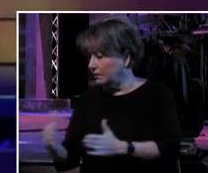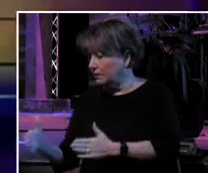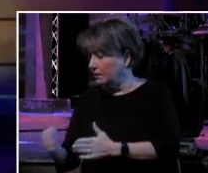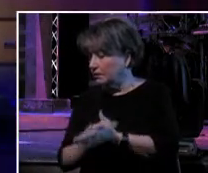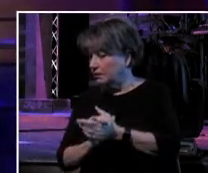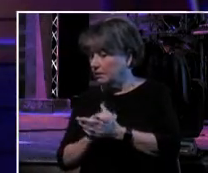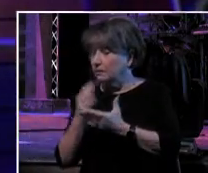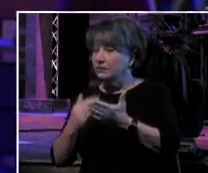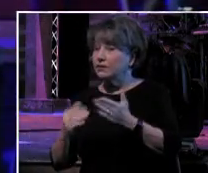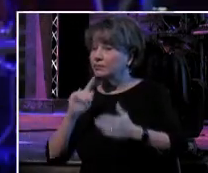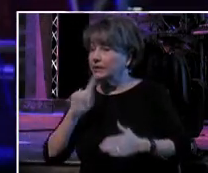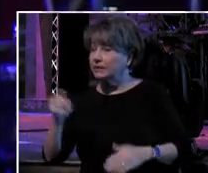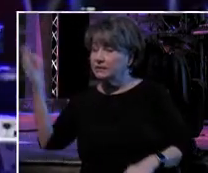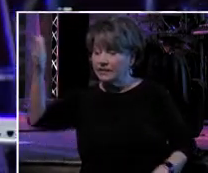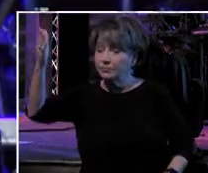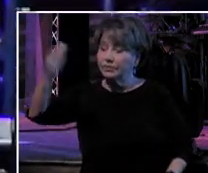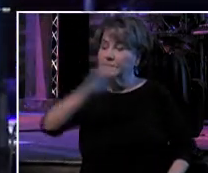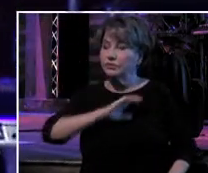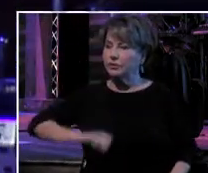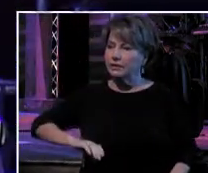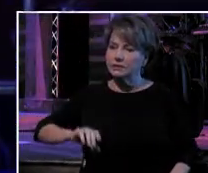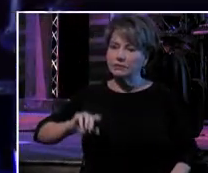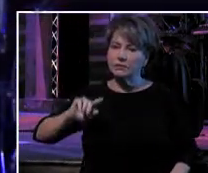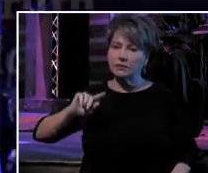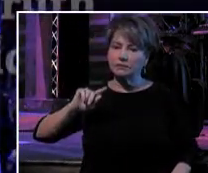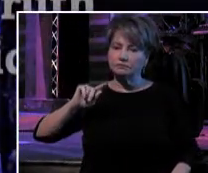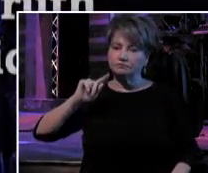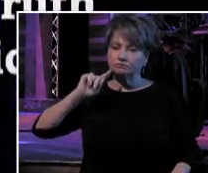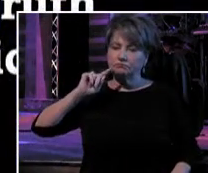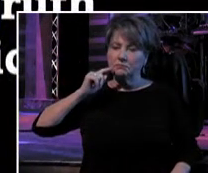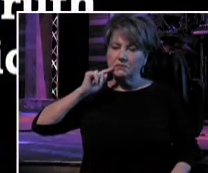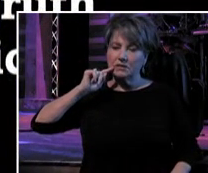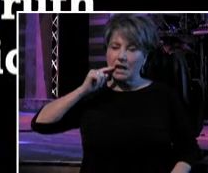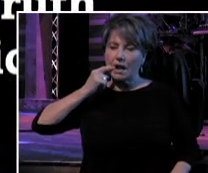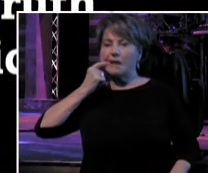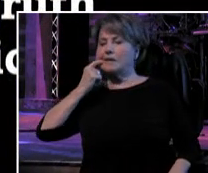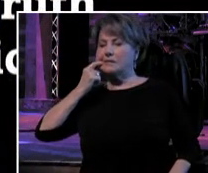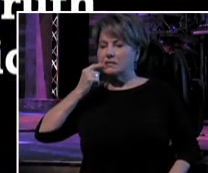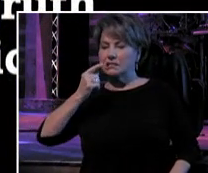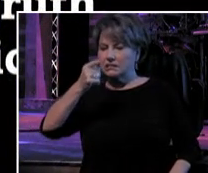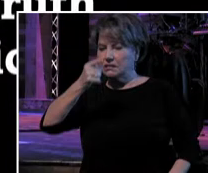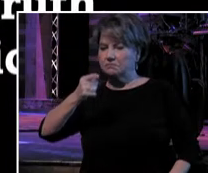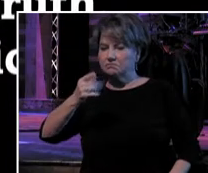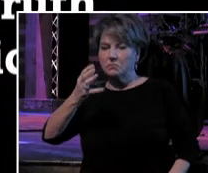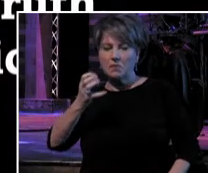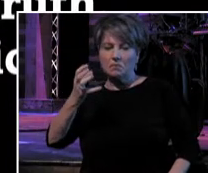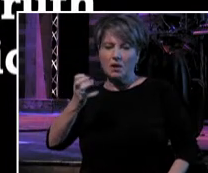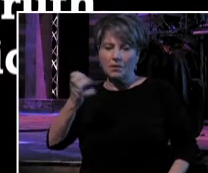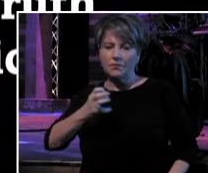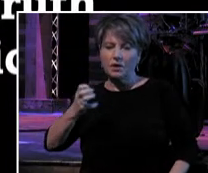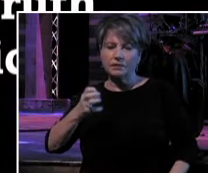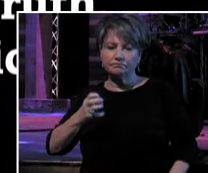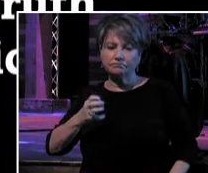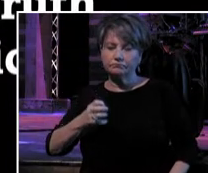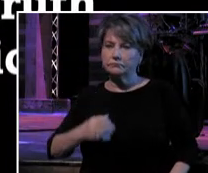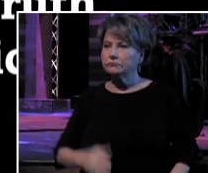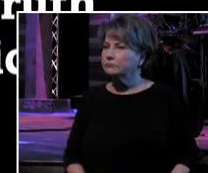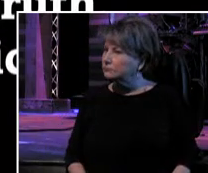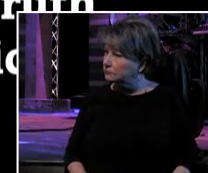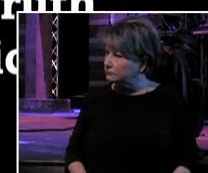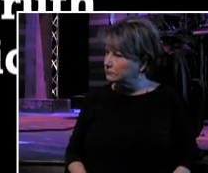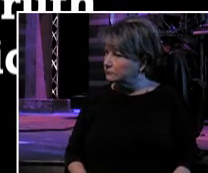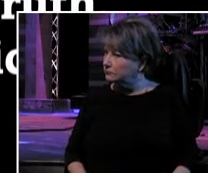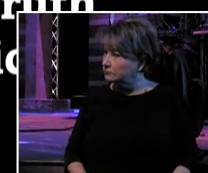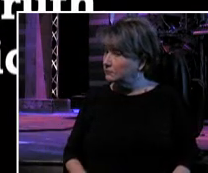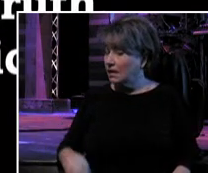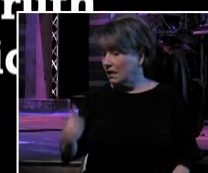Some indeed preach Christ from envy and rivalry, but others from goodwill. Envy and rivalry. Some are preaching the